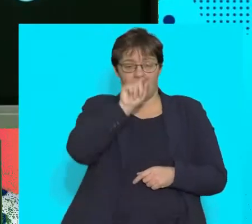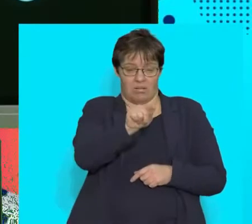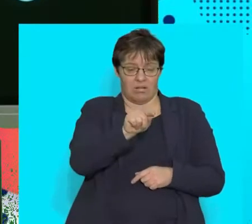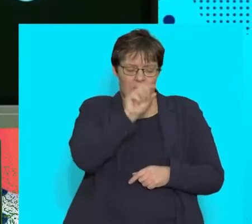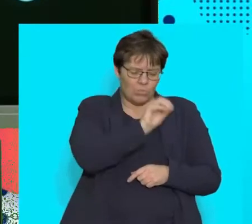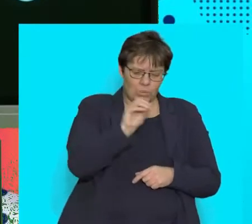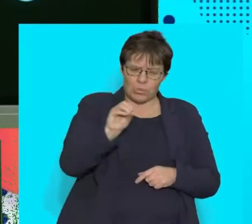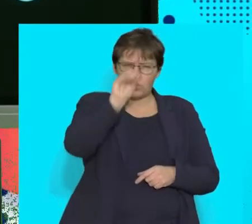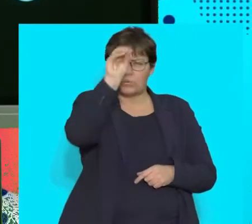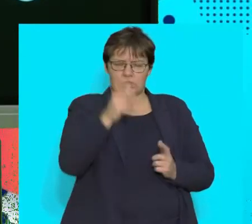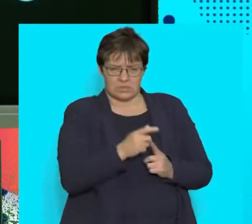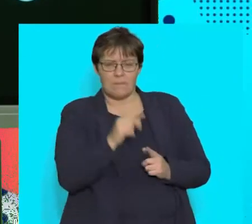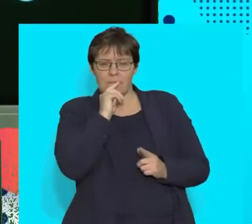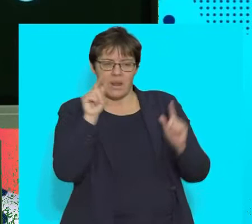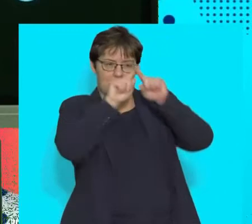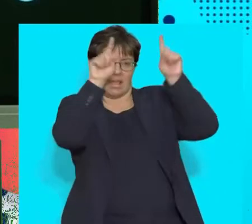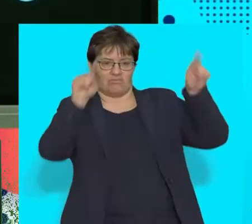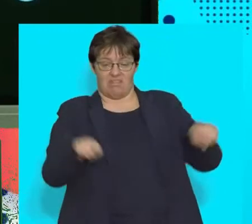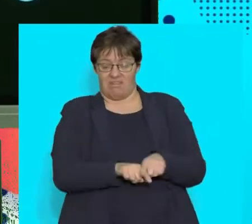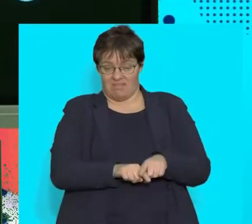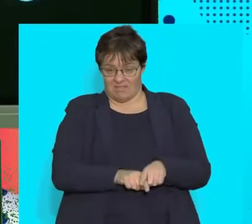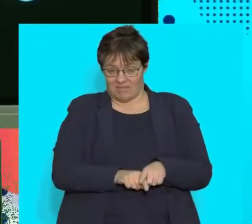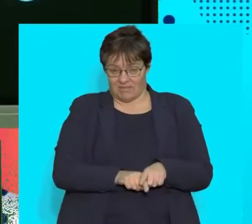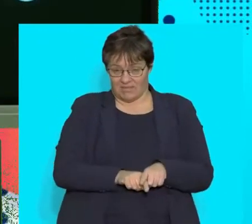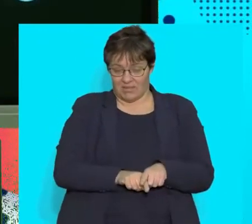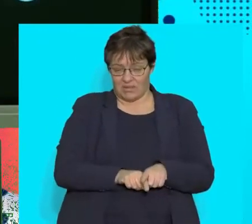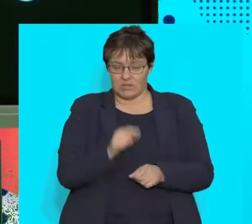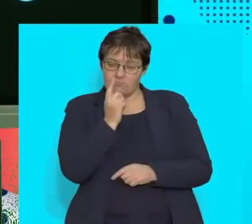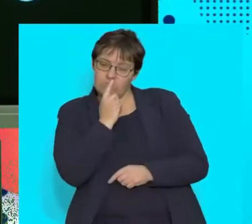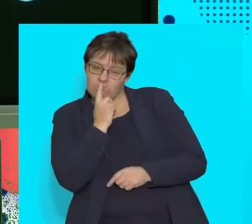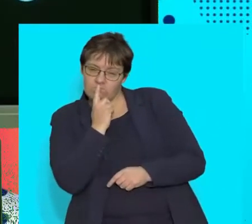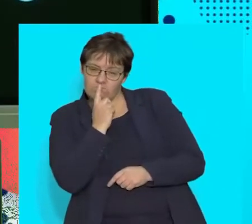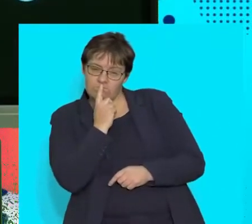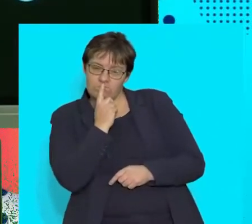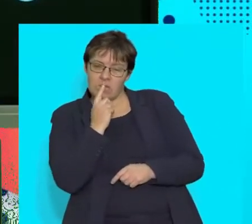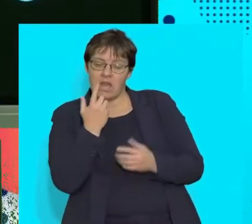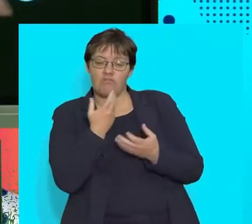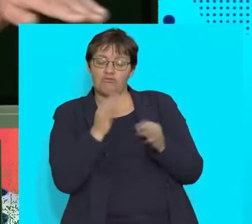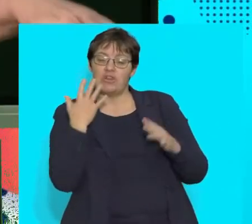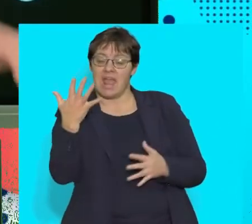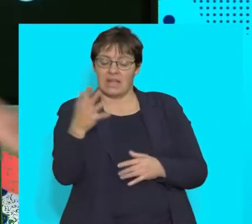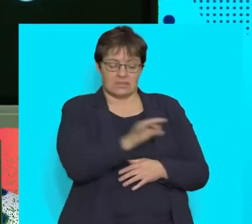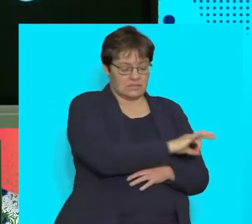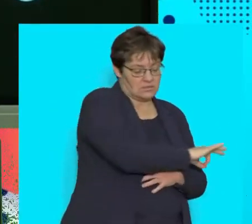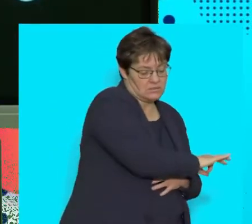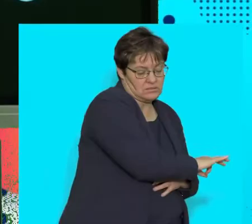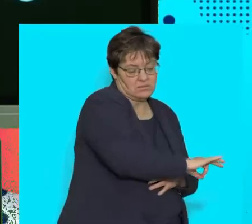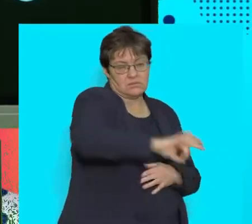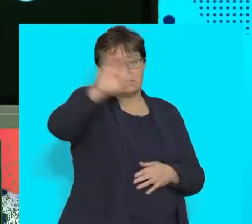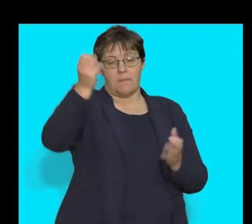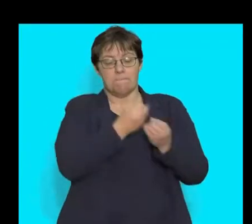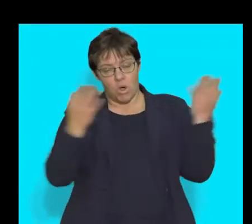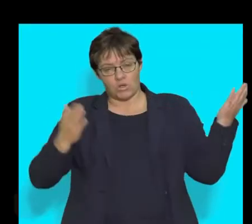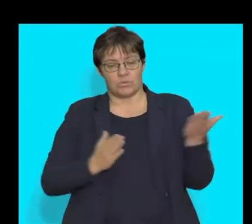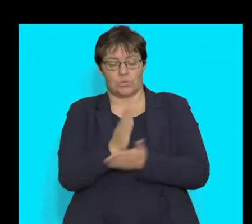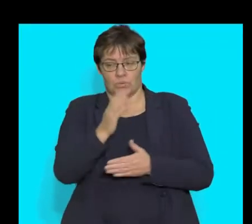points as one big picture. And then you've got to draw a freehand line that fits through the majority of them.